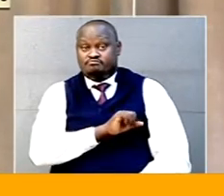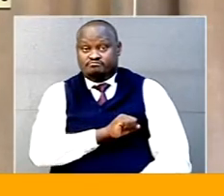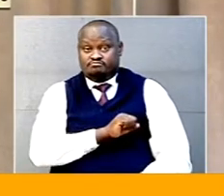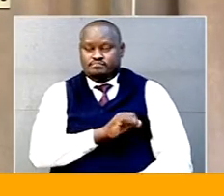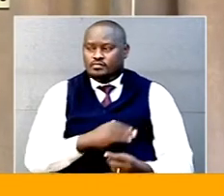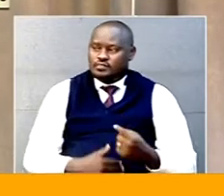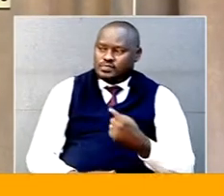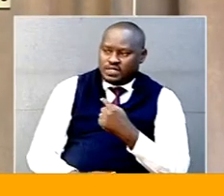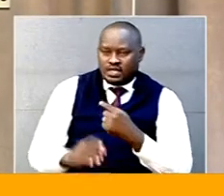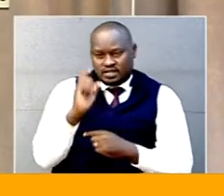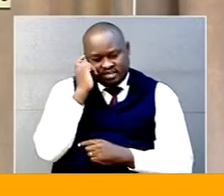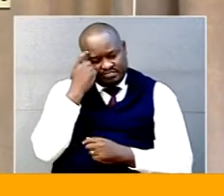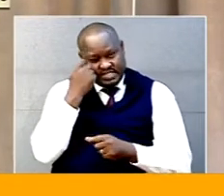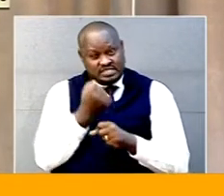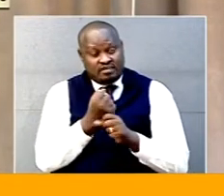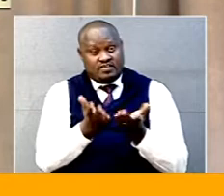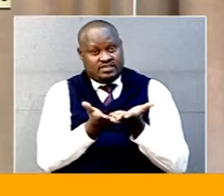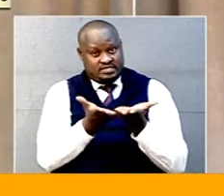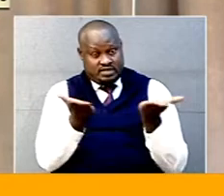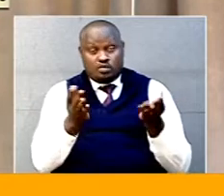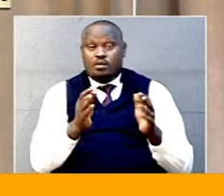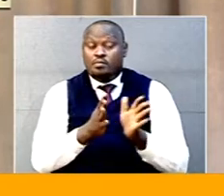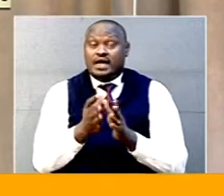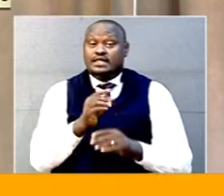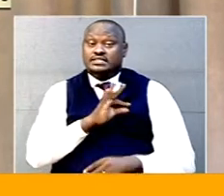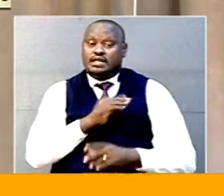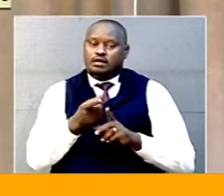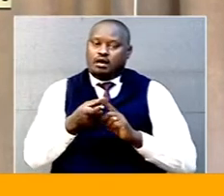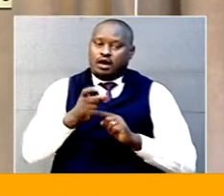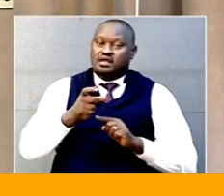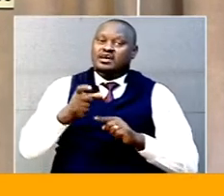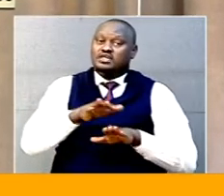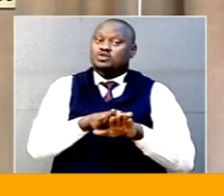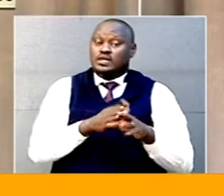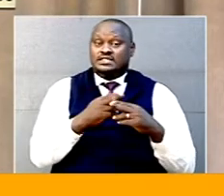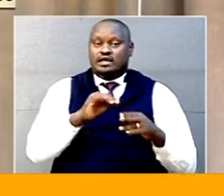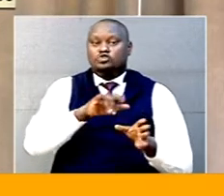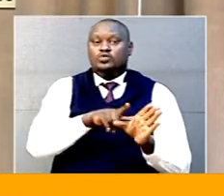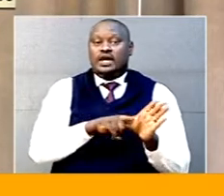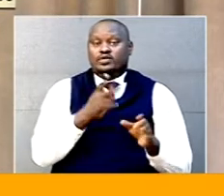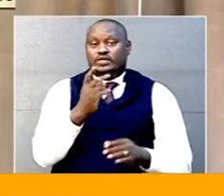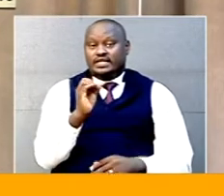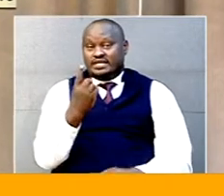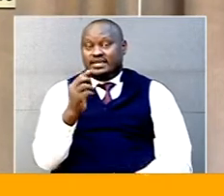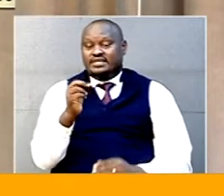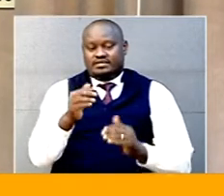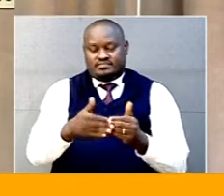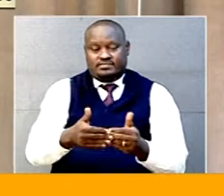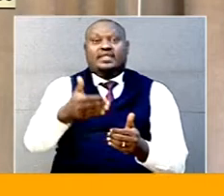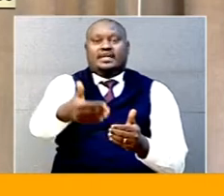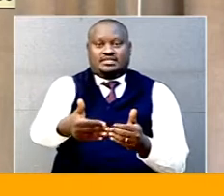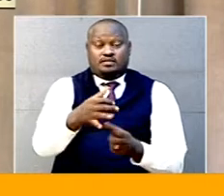be enhanced in a phased manner beginning with July 2018, that is in the